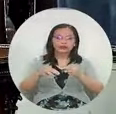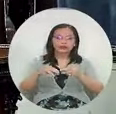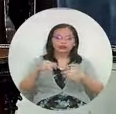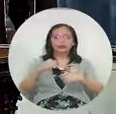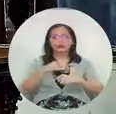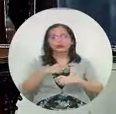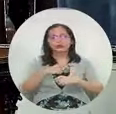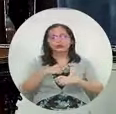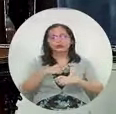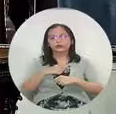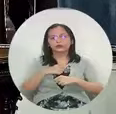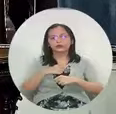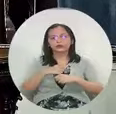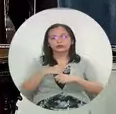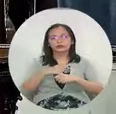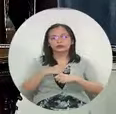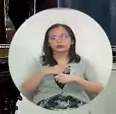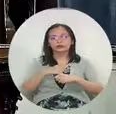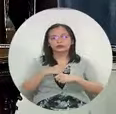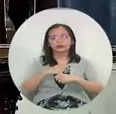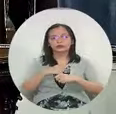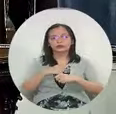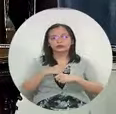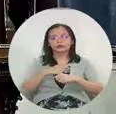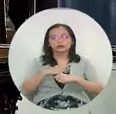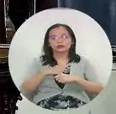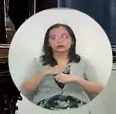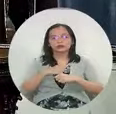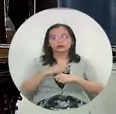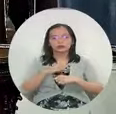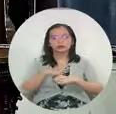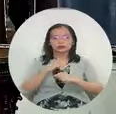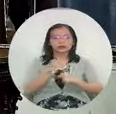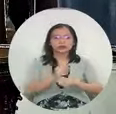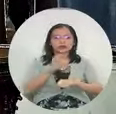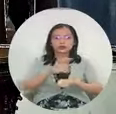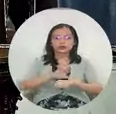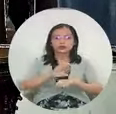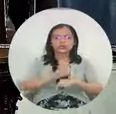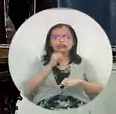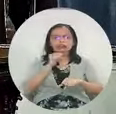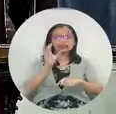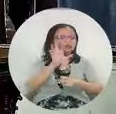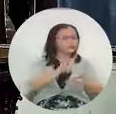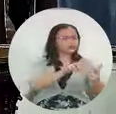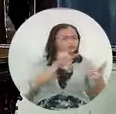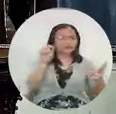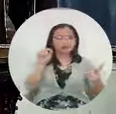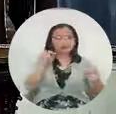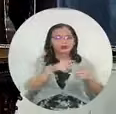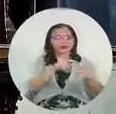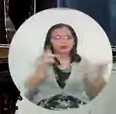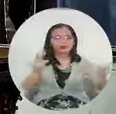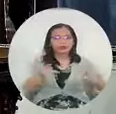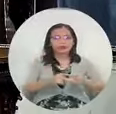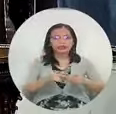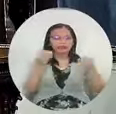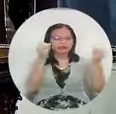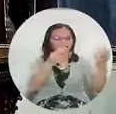many people that are rich that are going. We ought to build it in the place where there are people that are